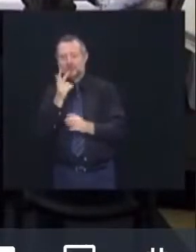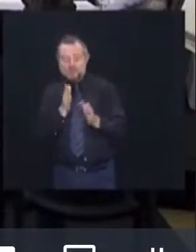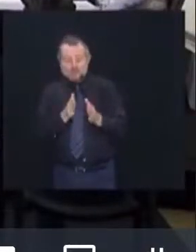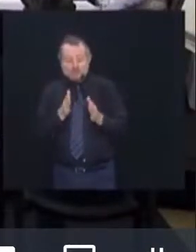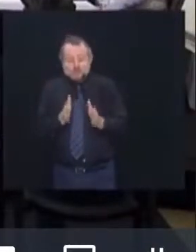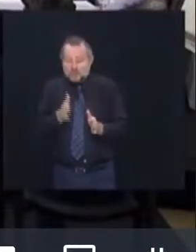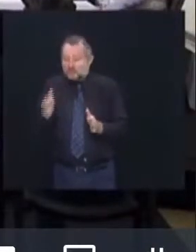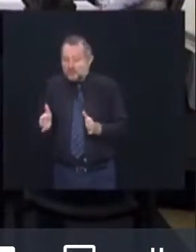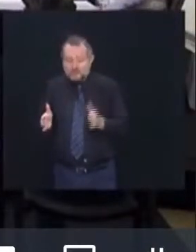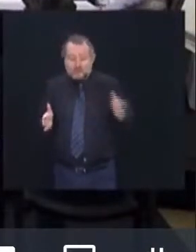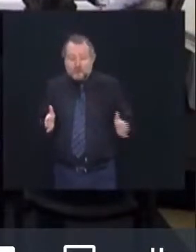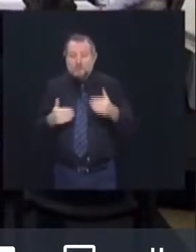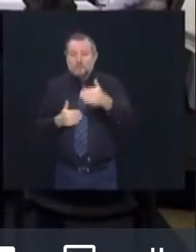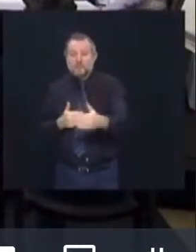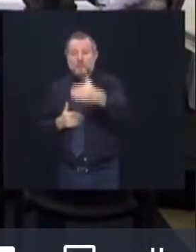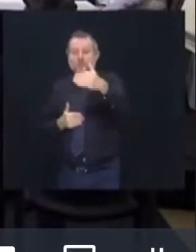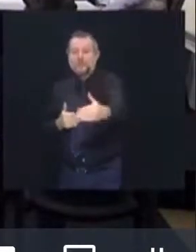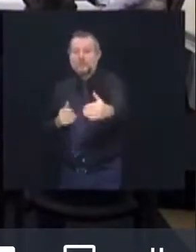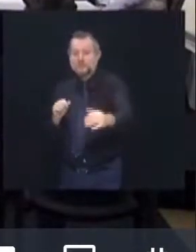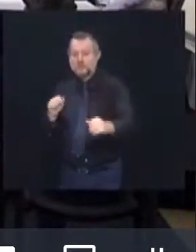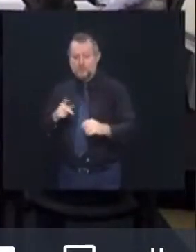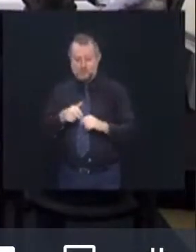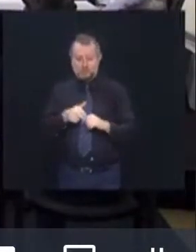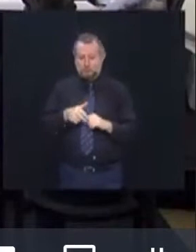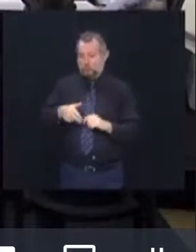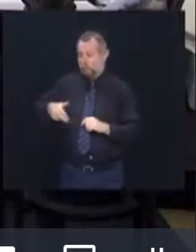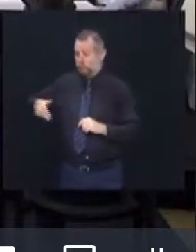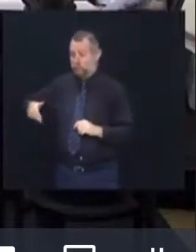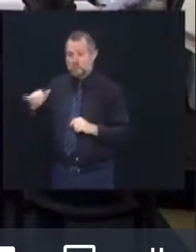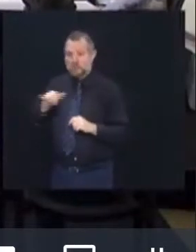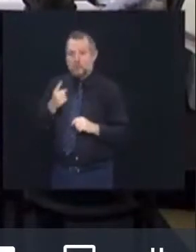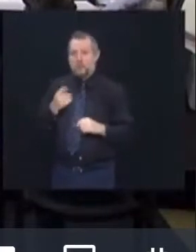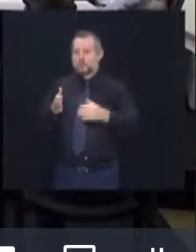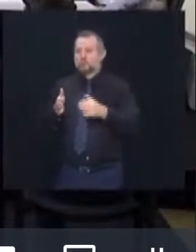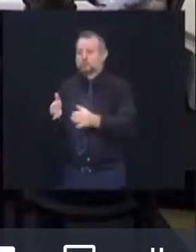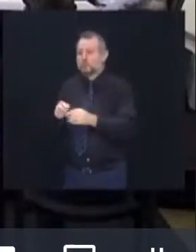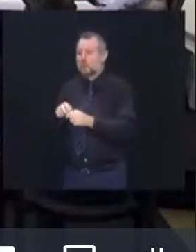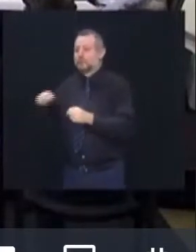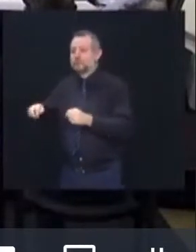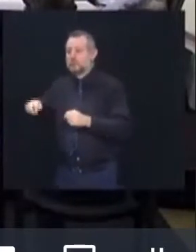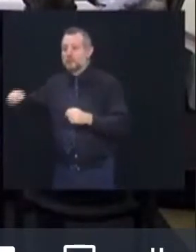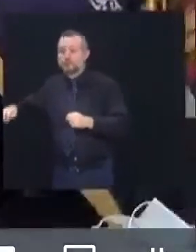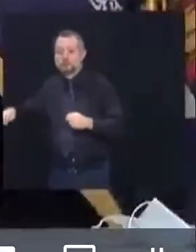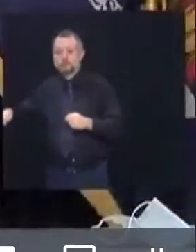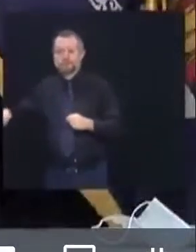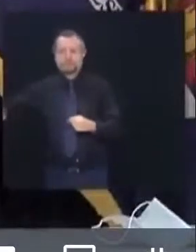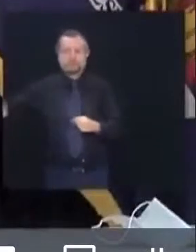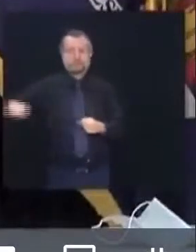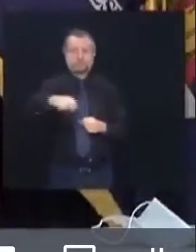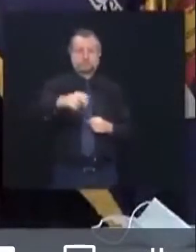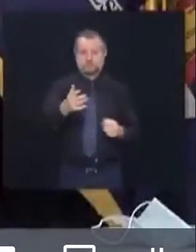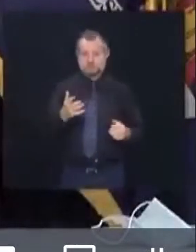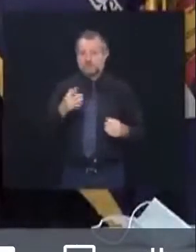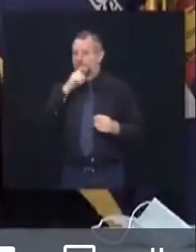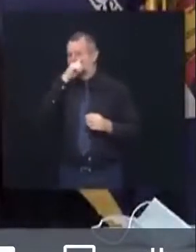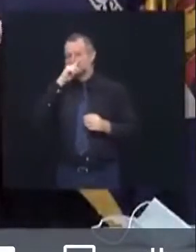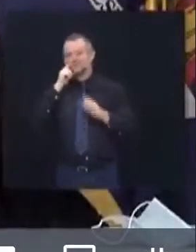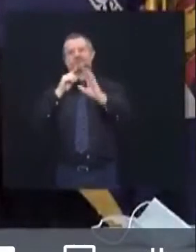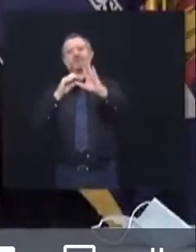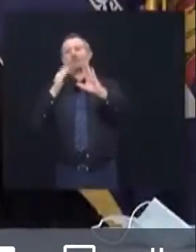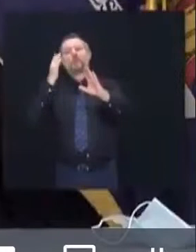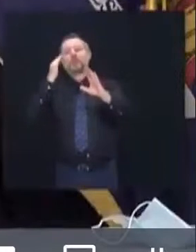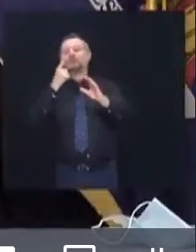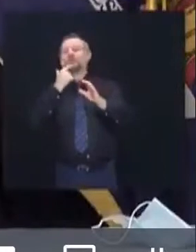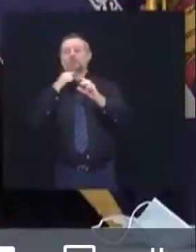They can just walk a few blocks and go to an open store there. Yeah, that's why we have the red zone,